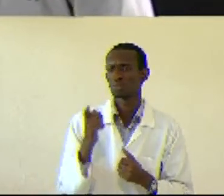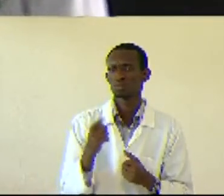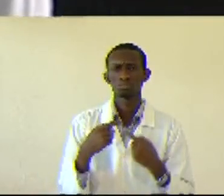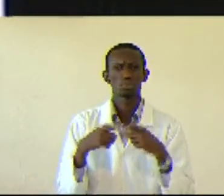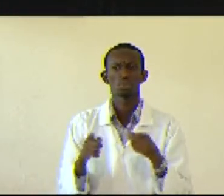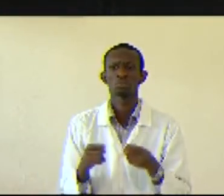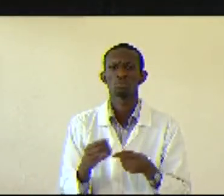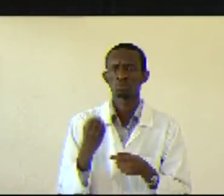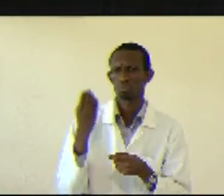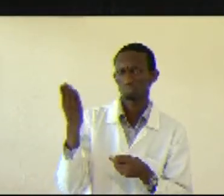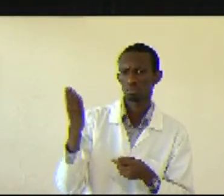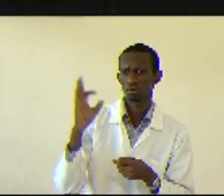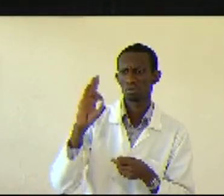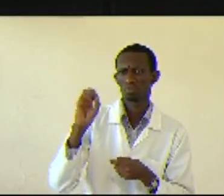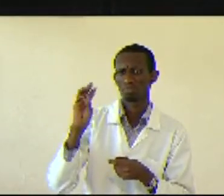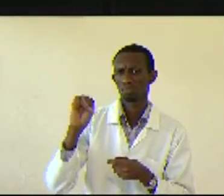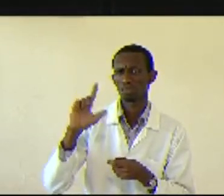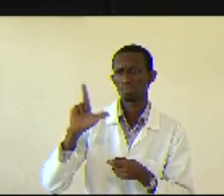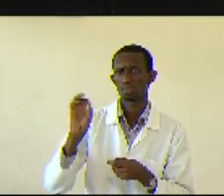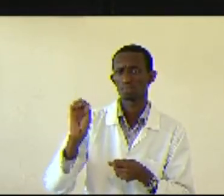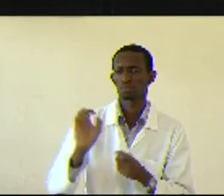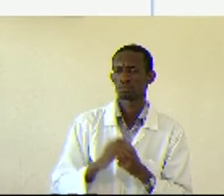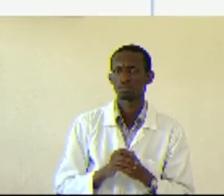different from our formula,